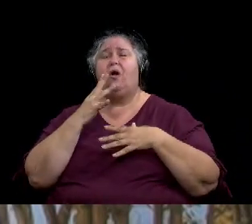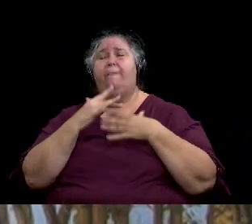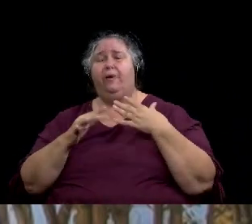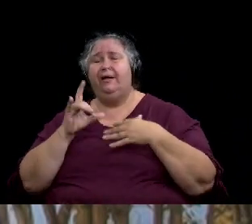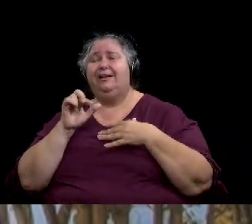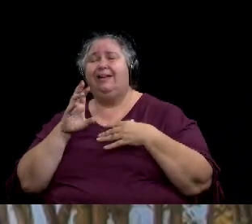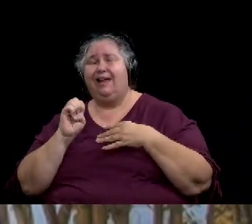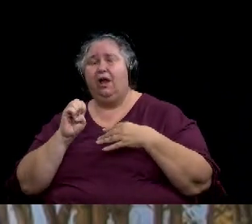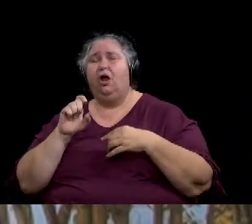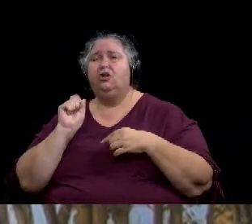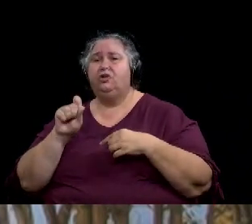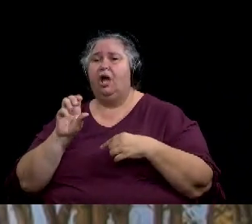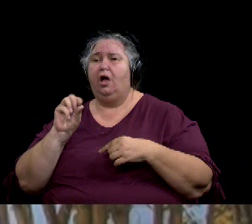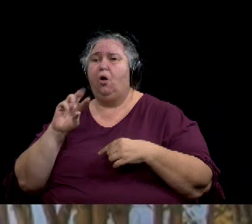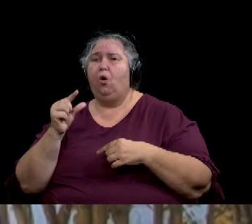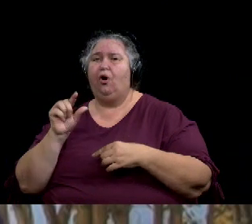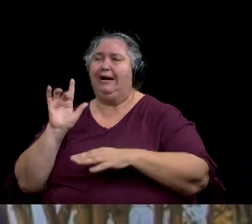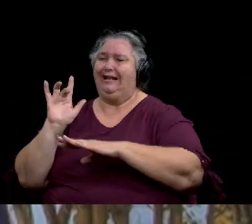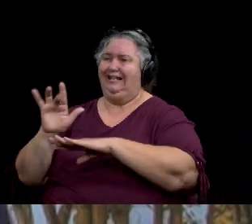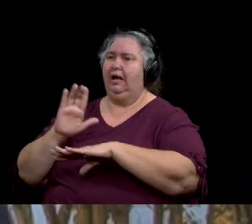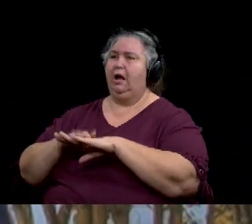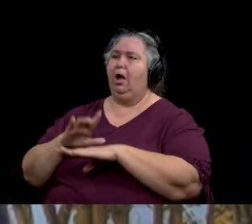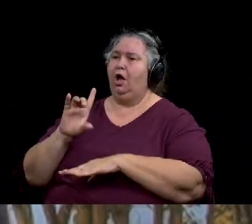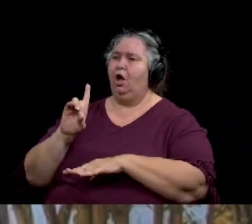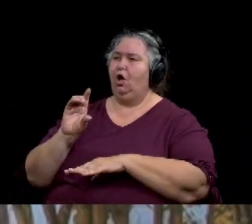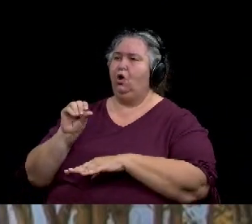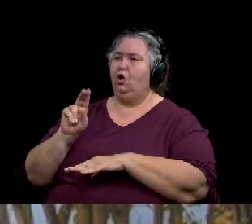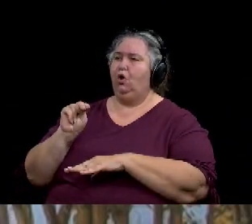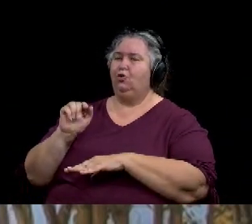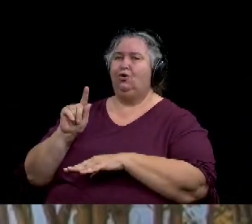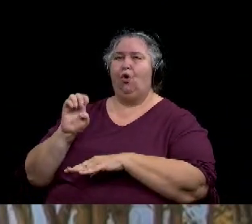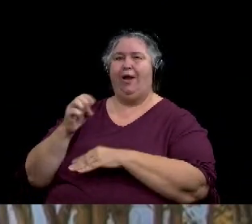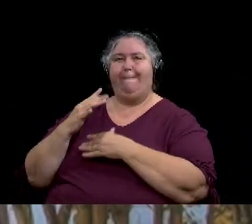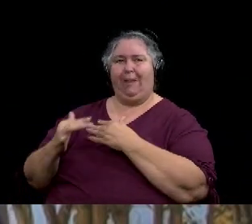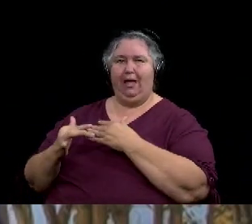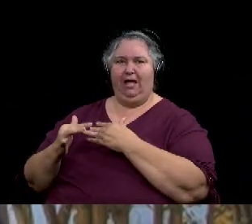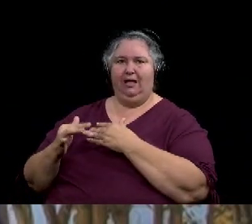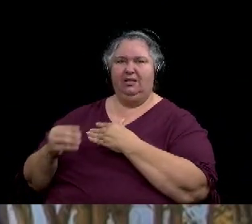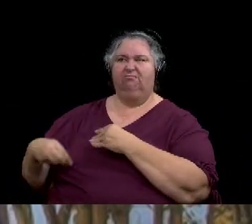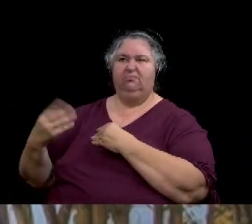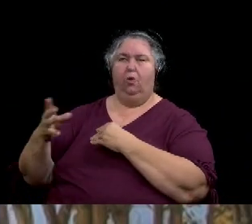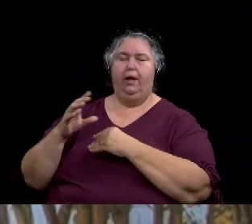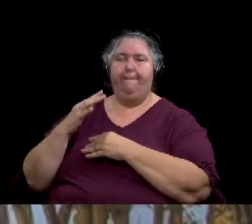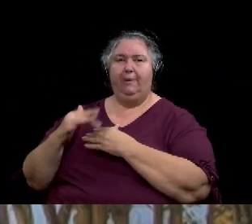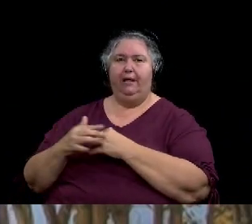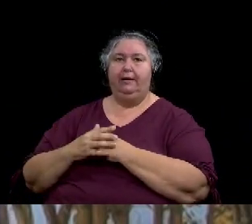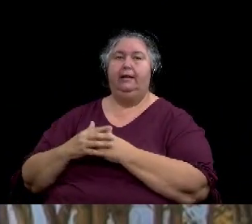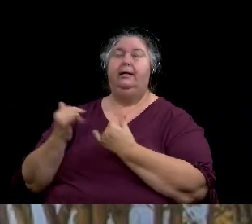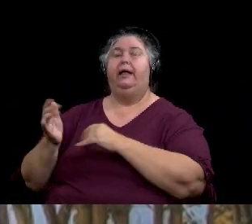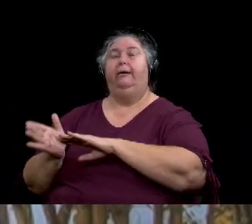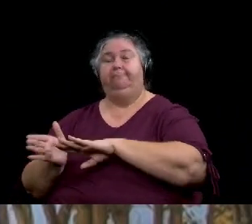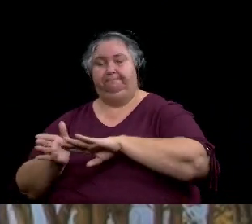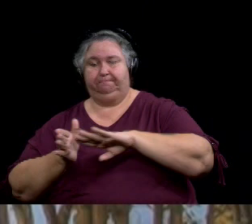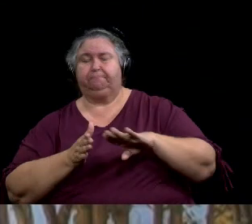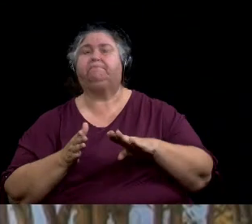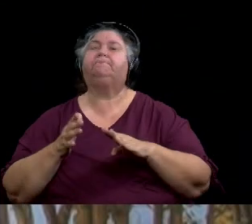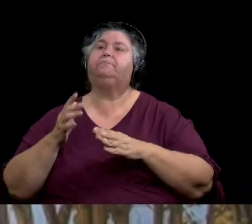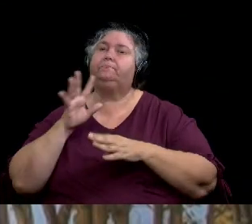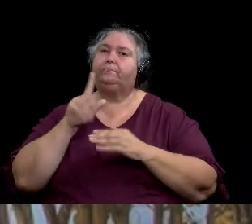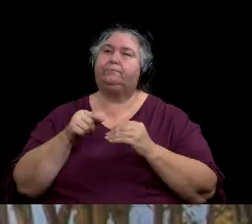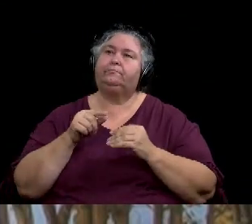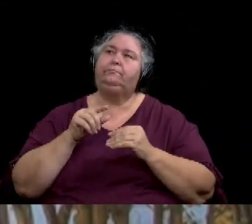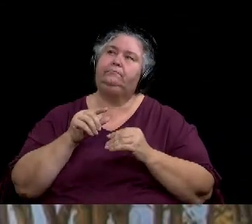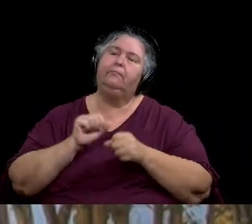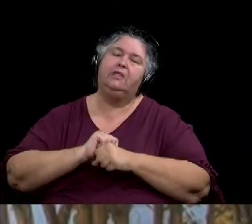on donate blood. Now let's move to our community's pandemic response. I want